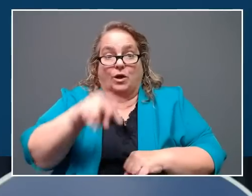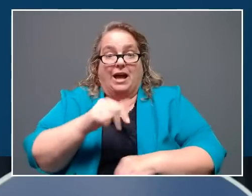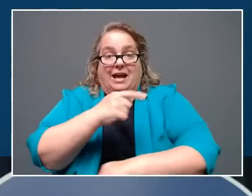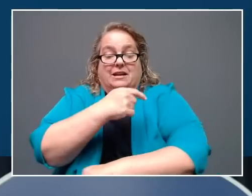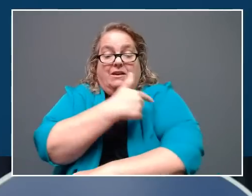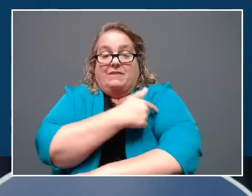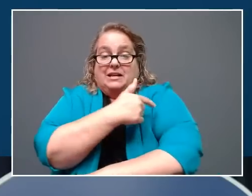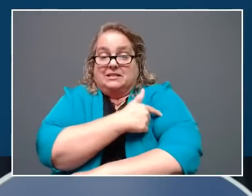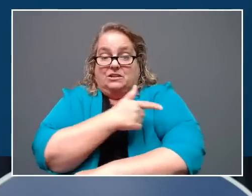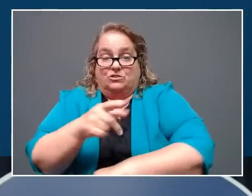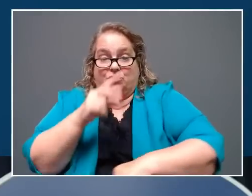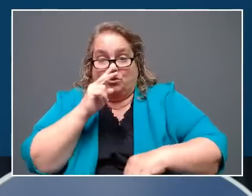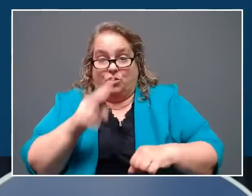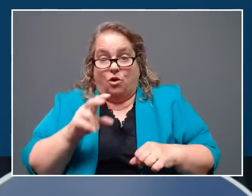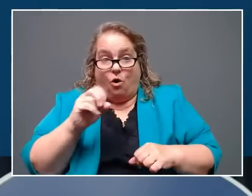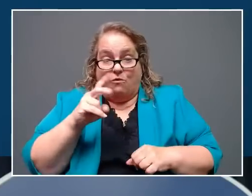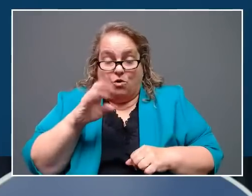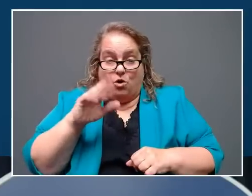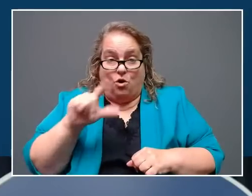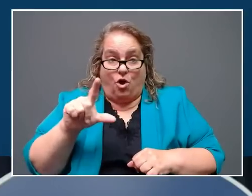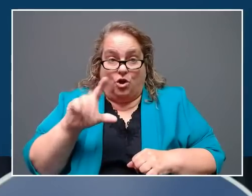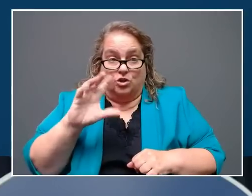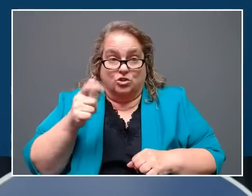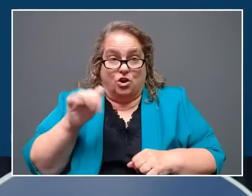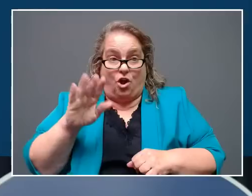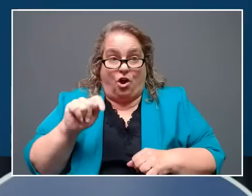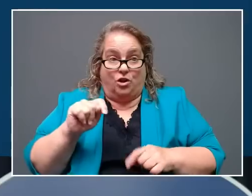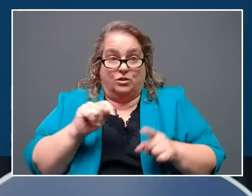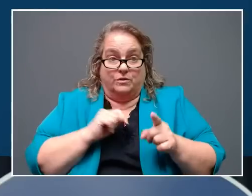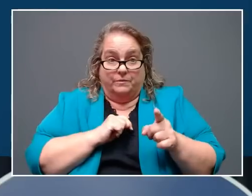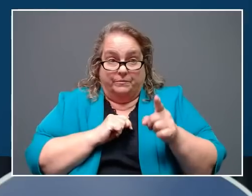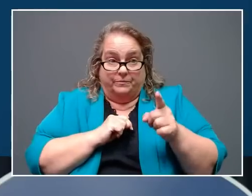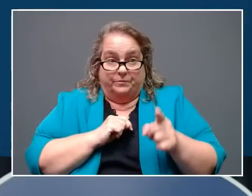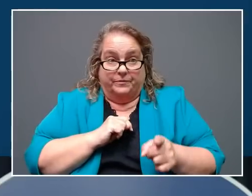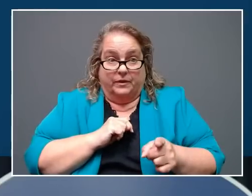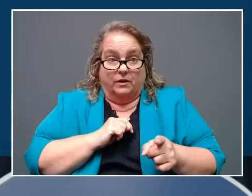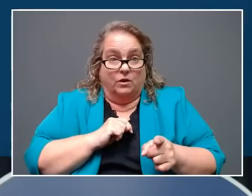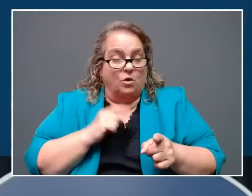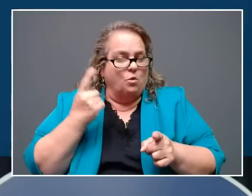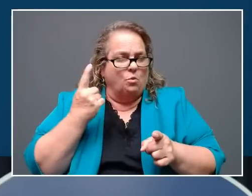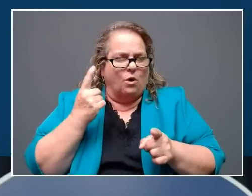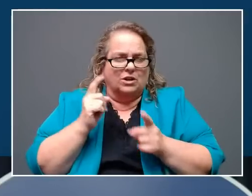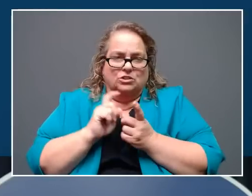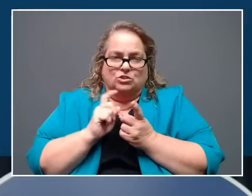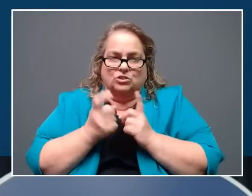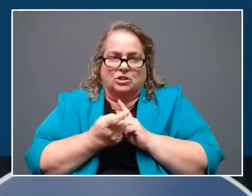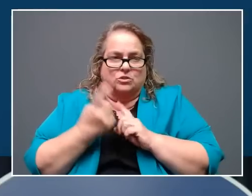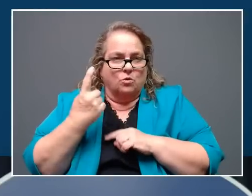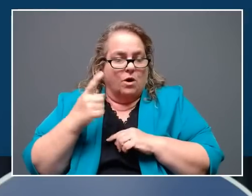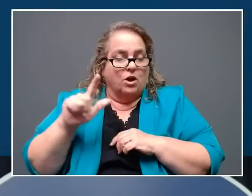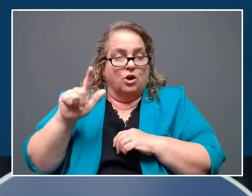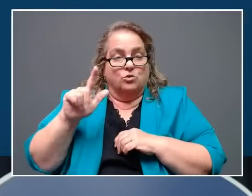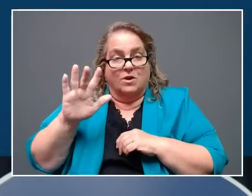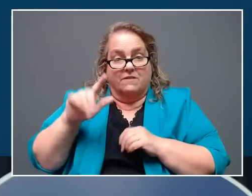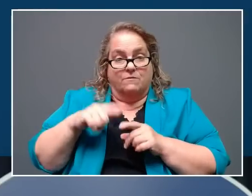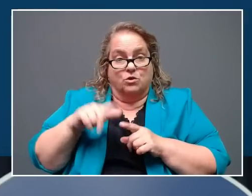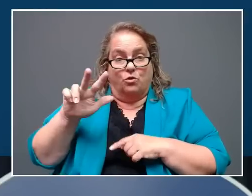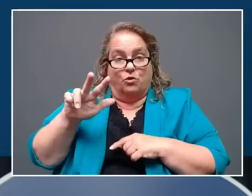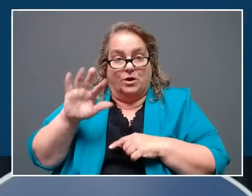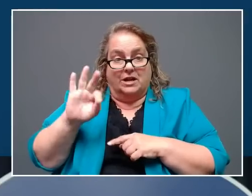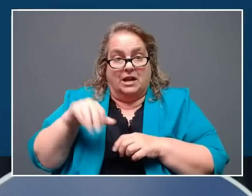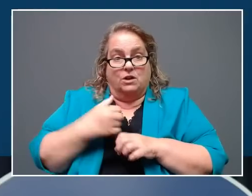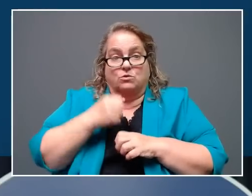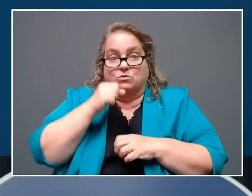the overall chart, just one change here: 25 to 39 years old went up